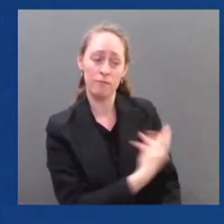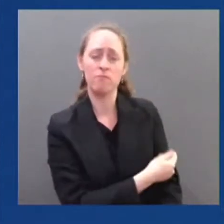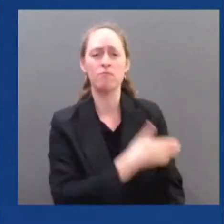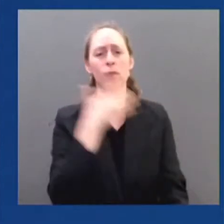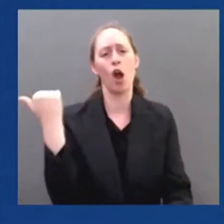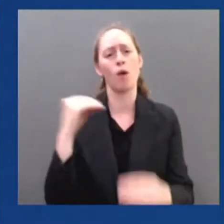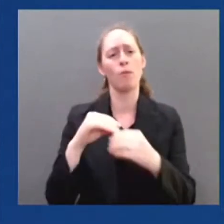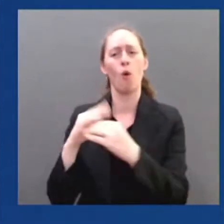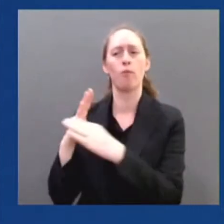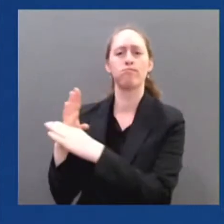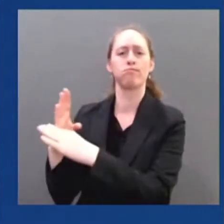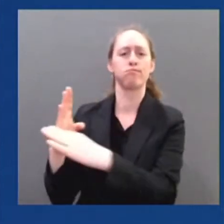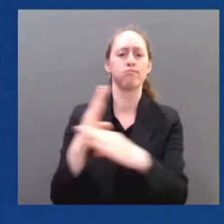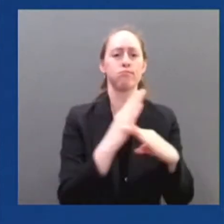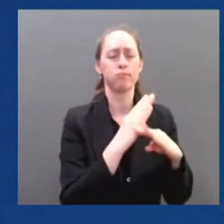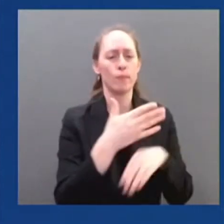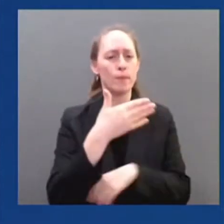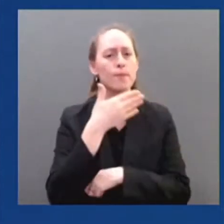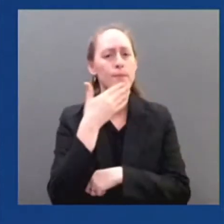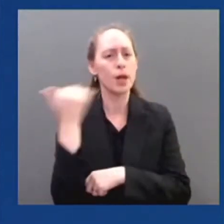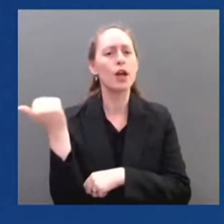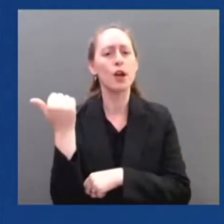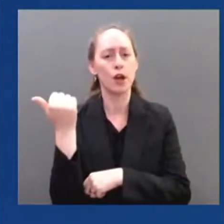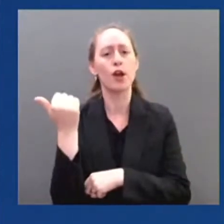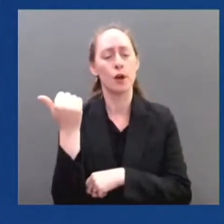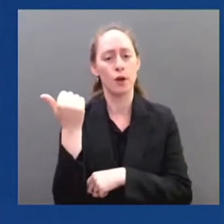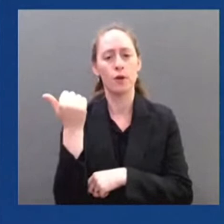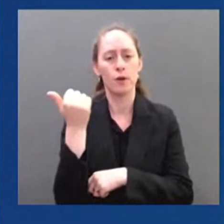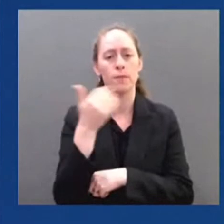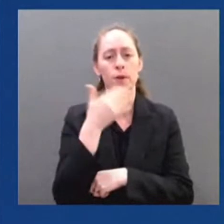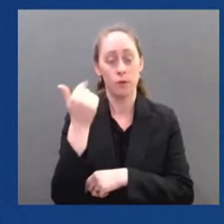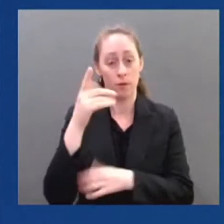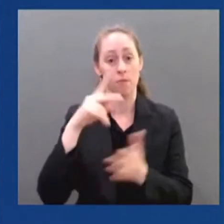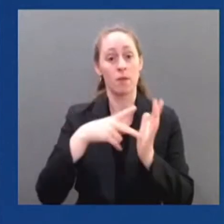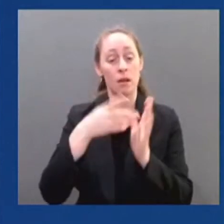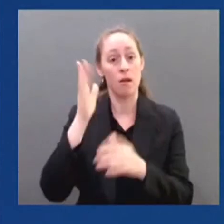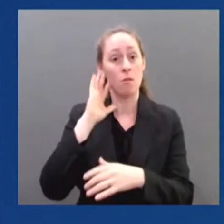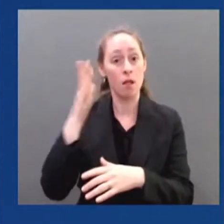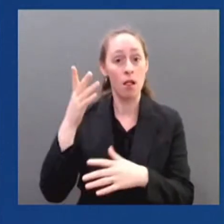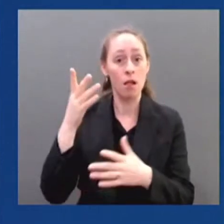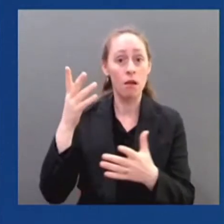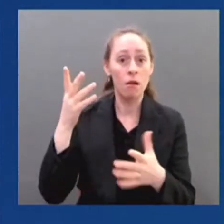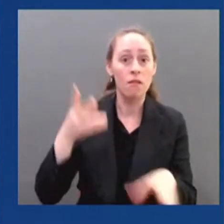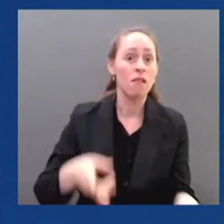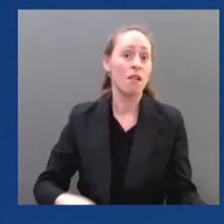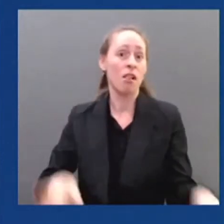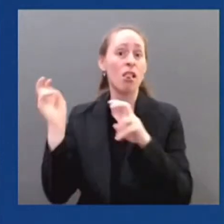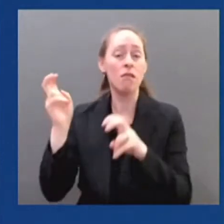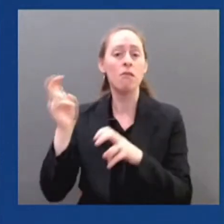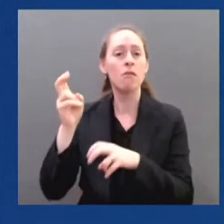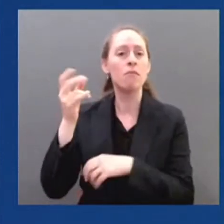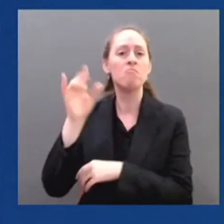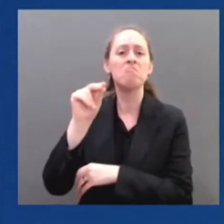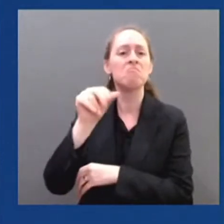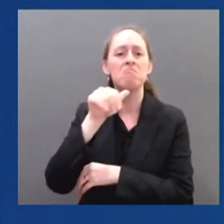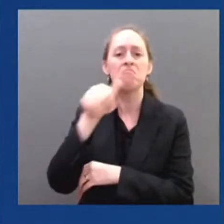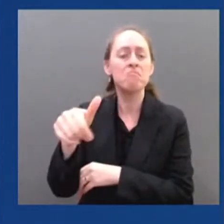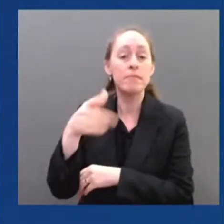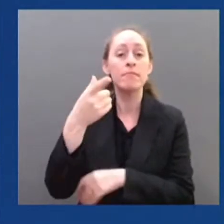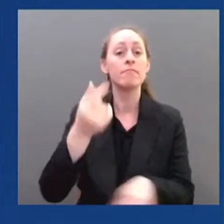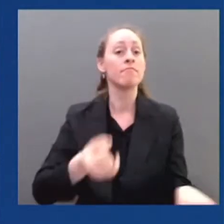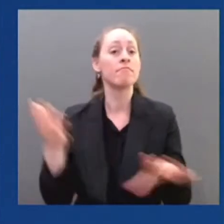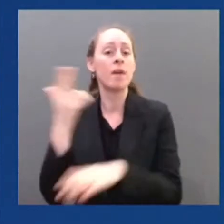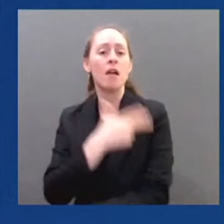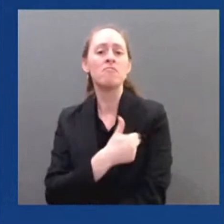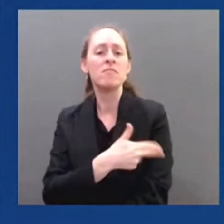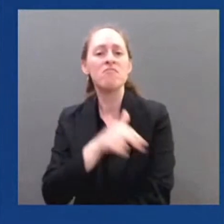far less likely to get seriously ill. They're far less likely to end up in the hospital, far less likely to end up in the ICU. Tens of millions